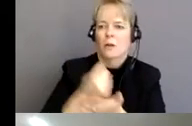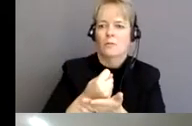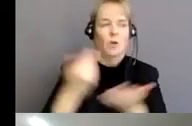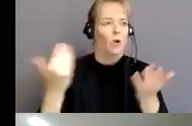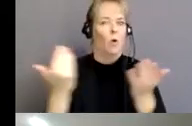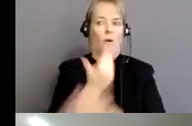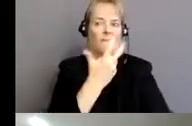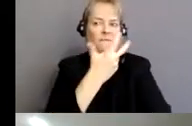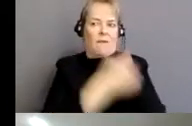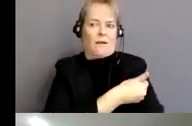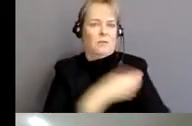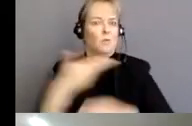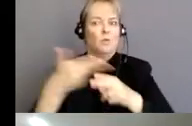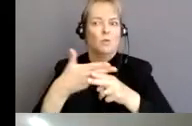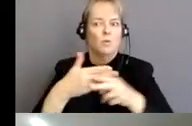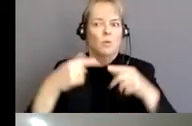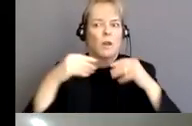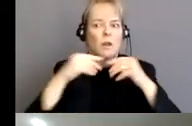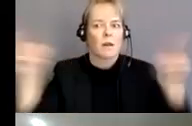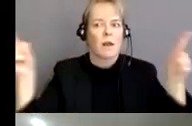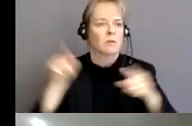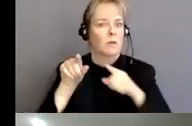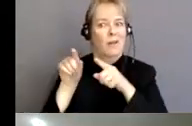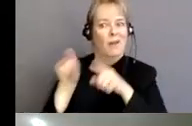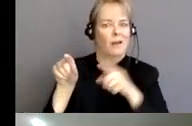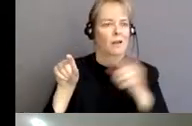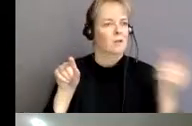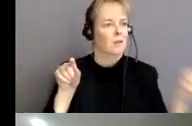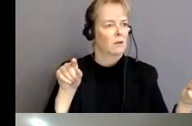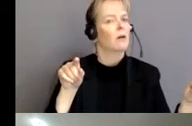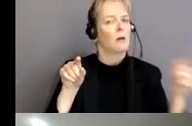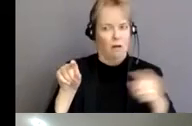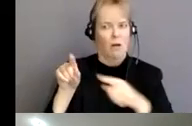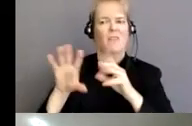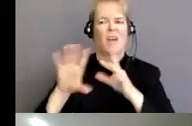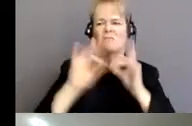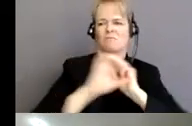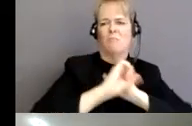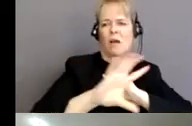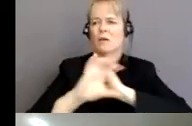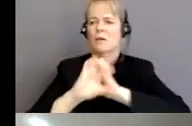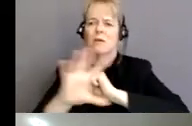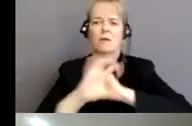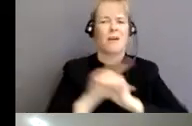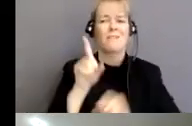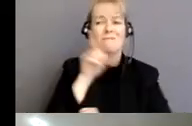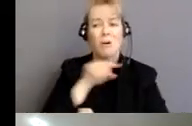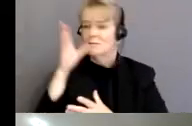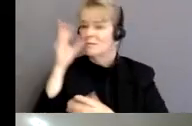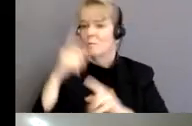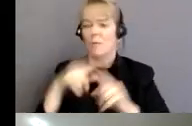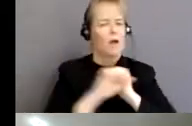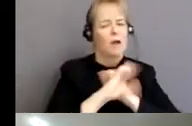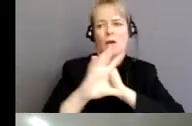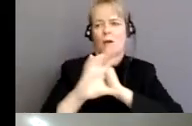they start to slowly over time build up the legitimacy of the company and using false information. And it